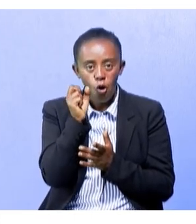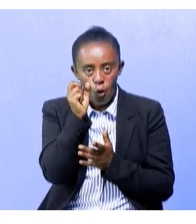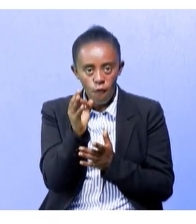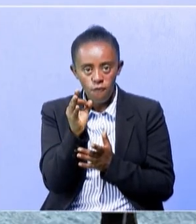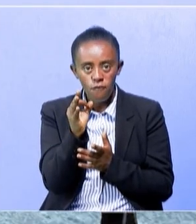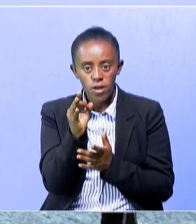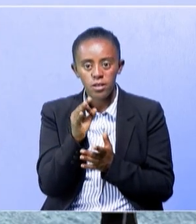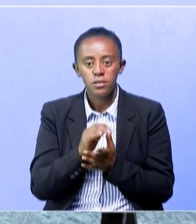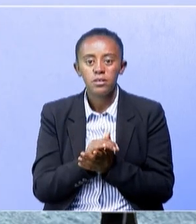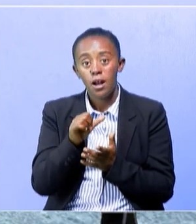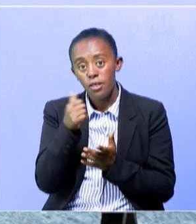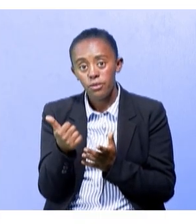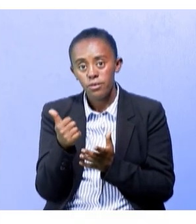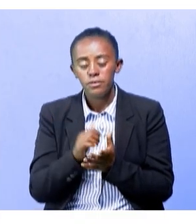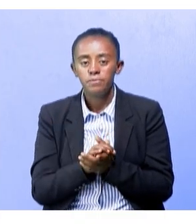another,